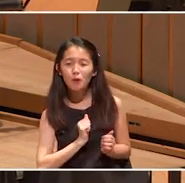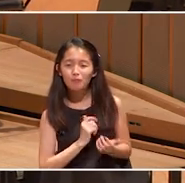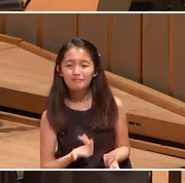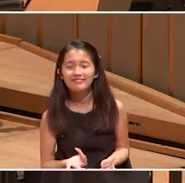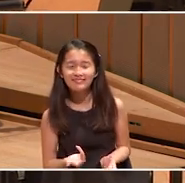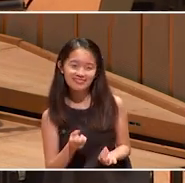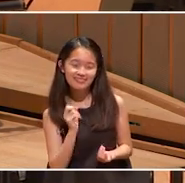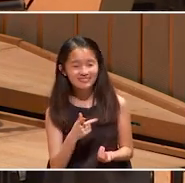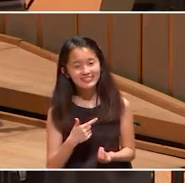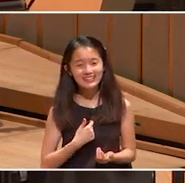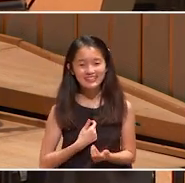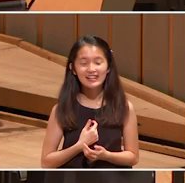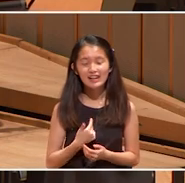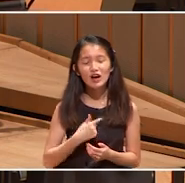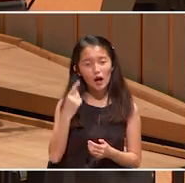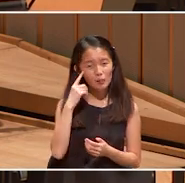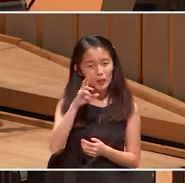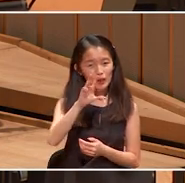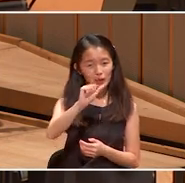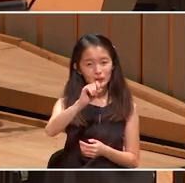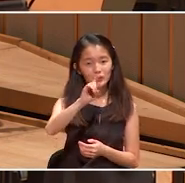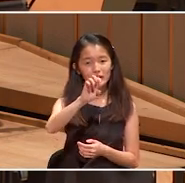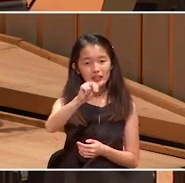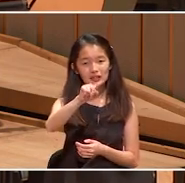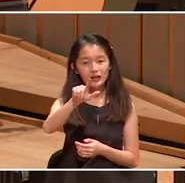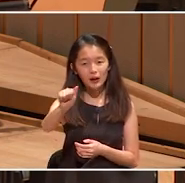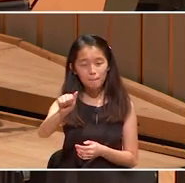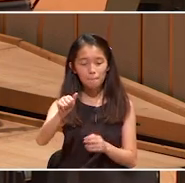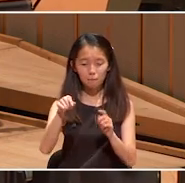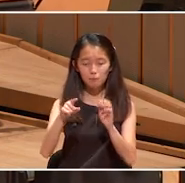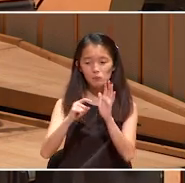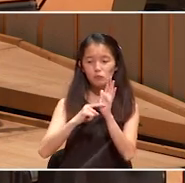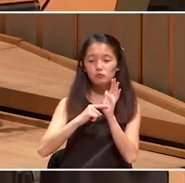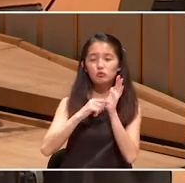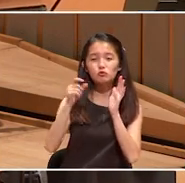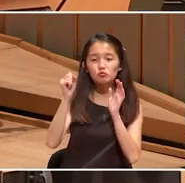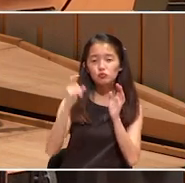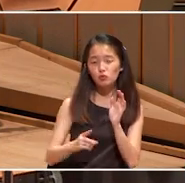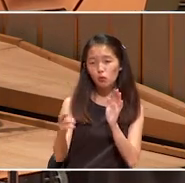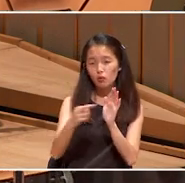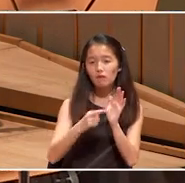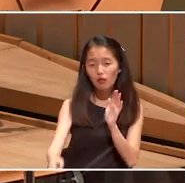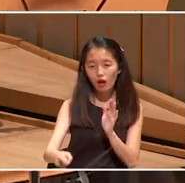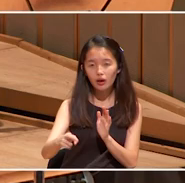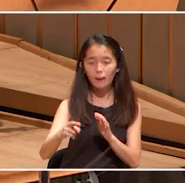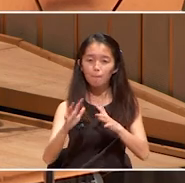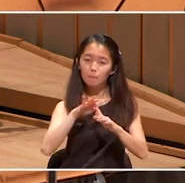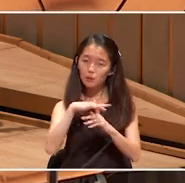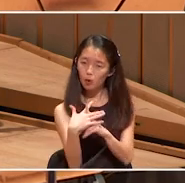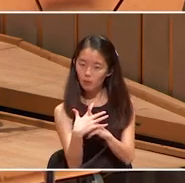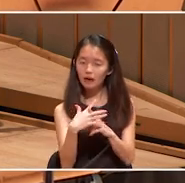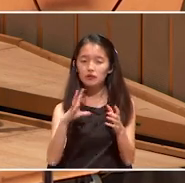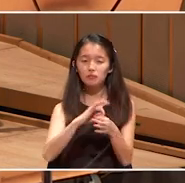I think cadenzas should always reflect the context, of course, of the piece. But ZHANGYI is very nice, so he said you